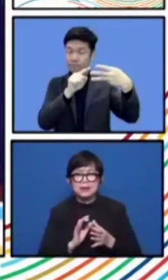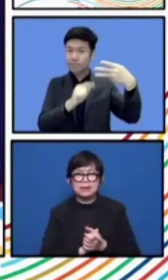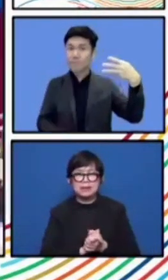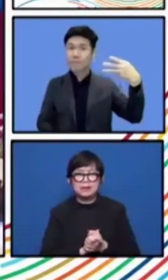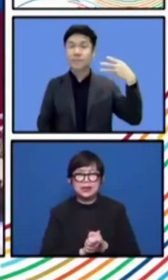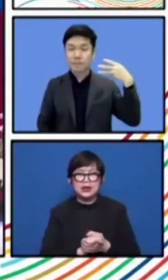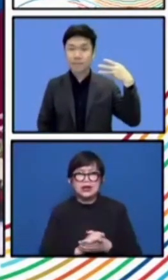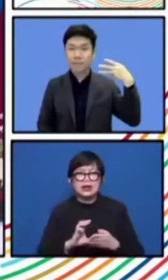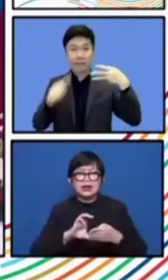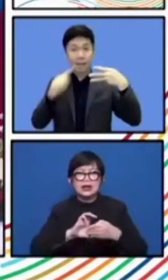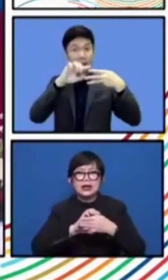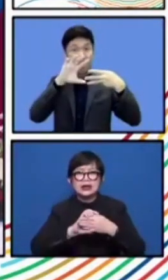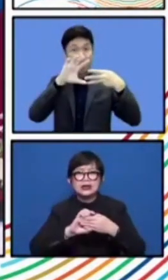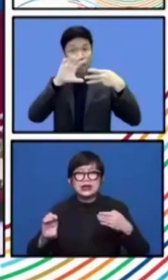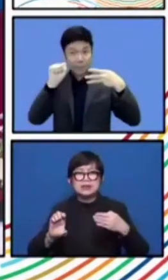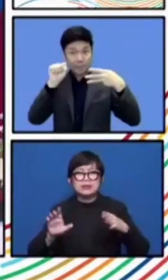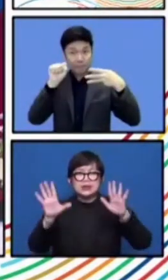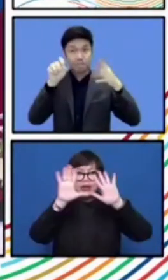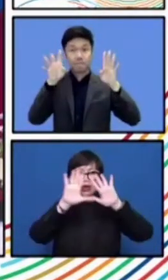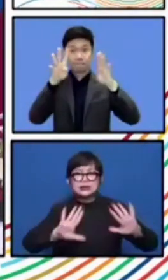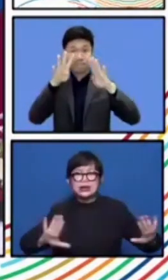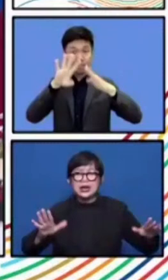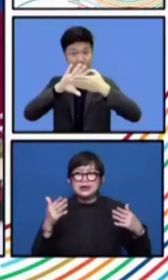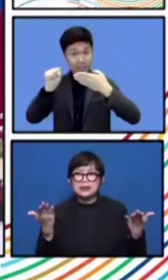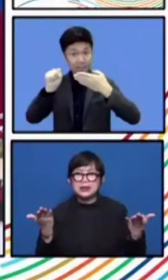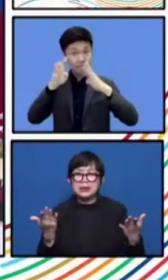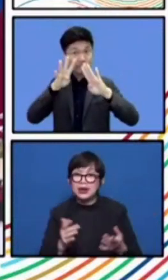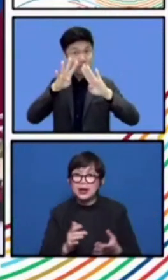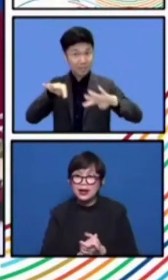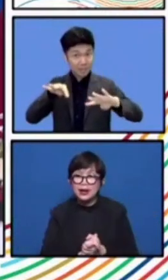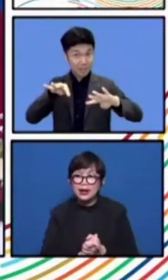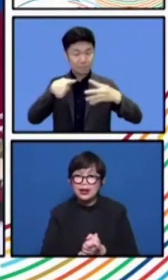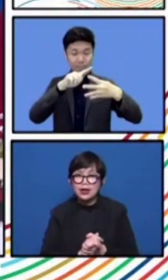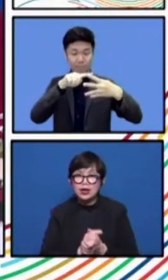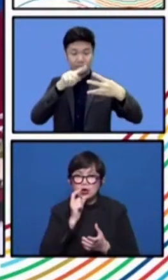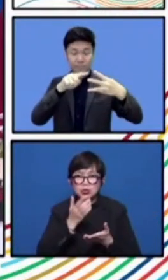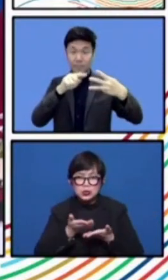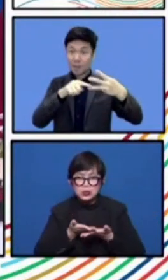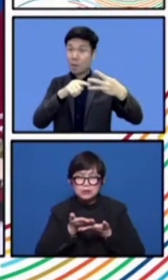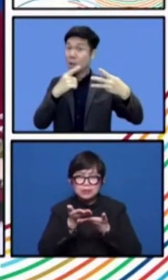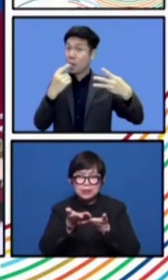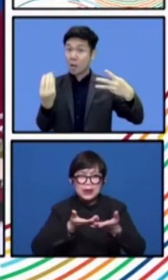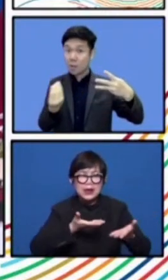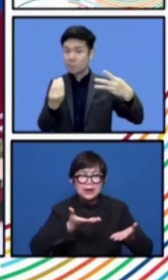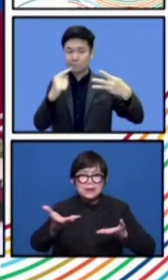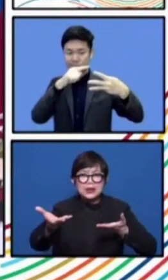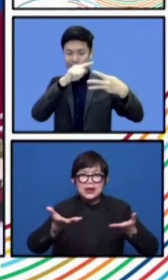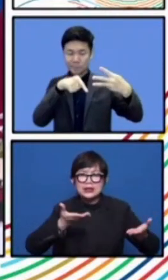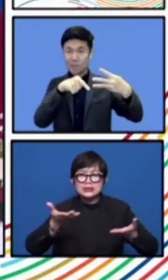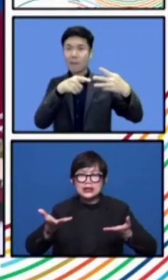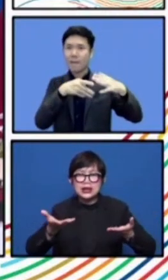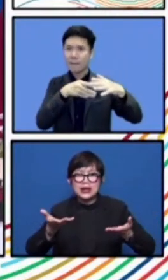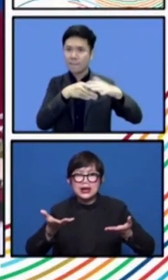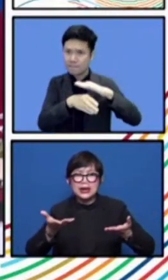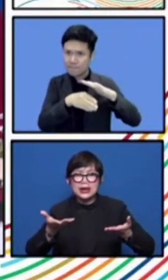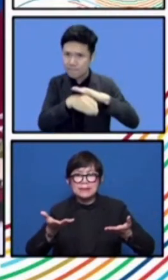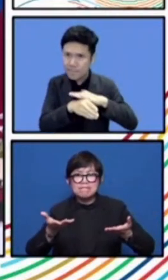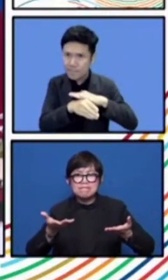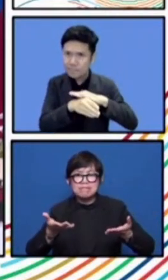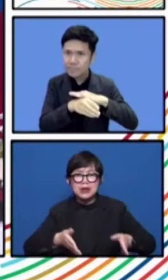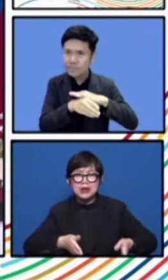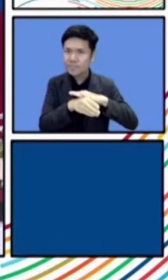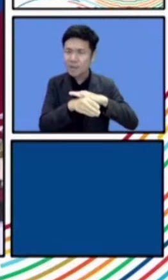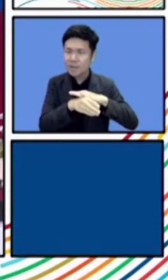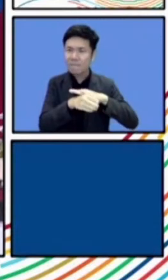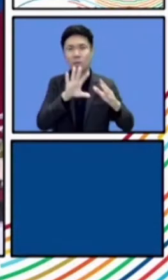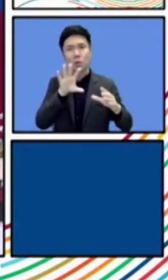and asean two facilitate implementations of disability inclusive development in